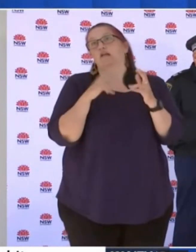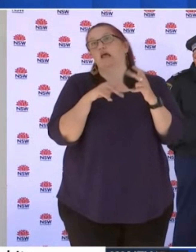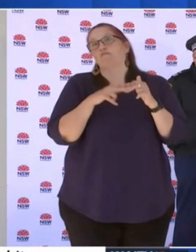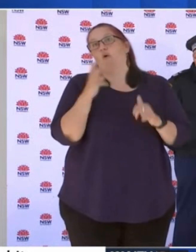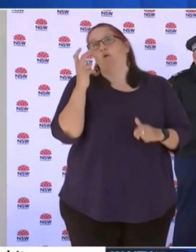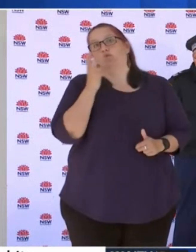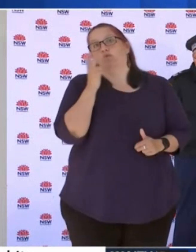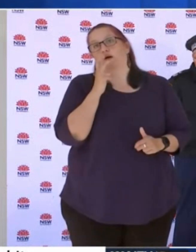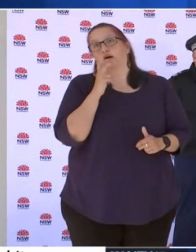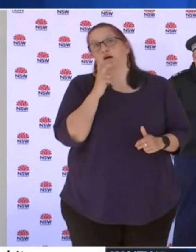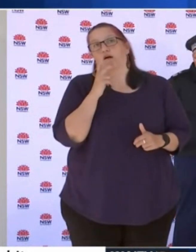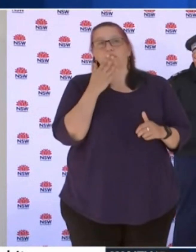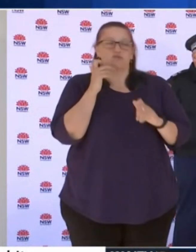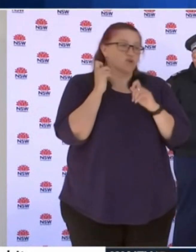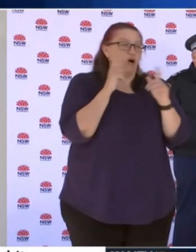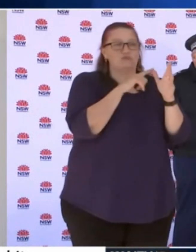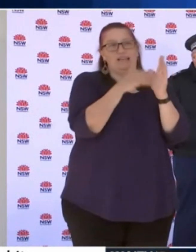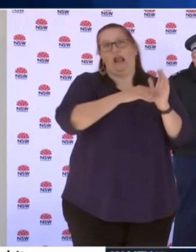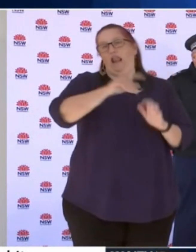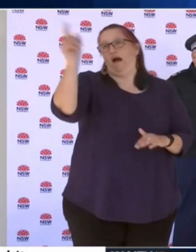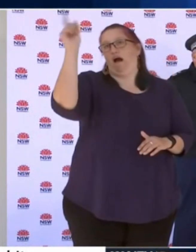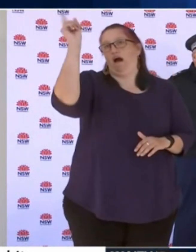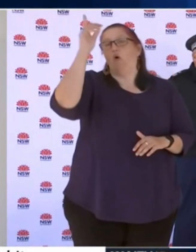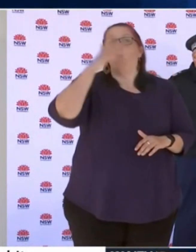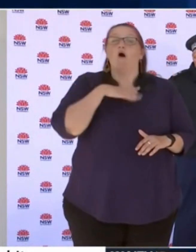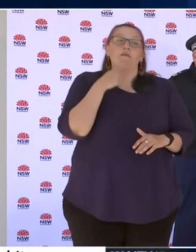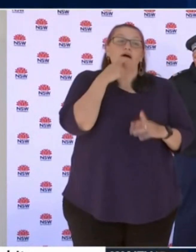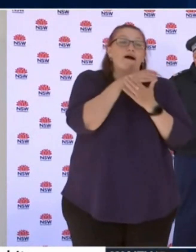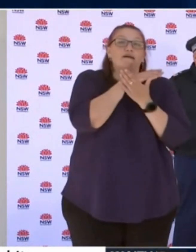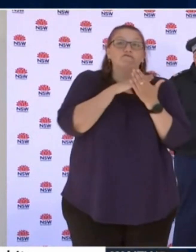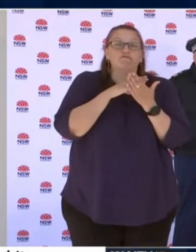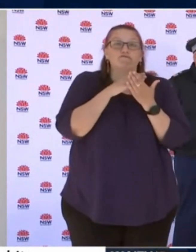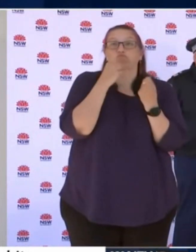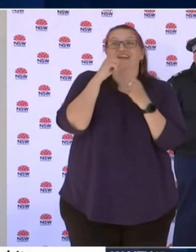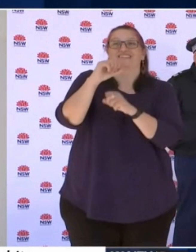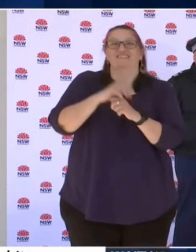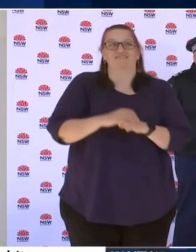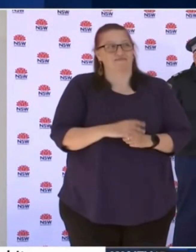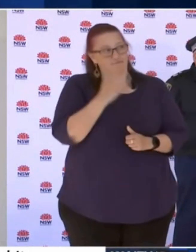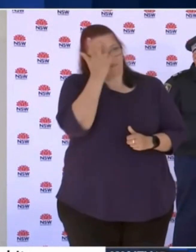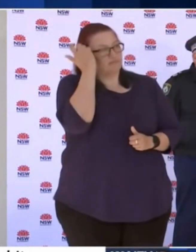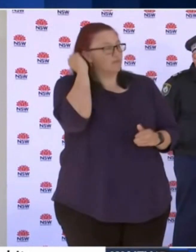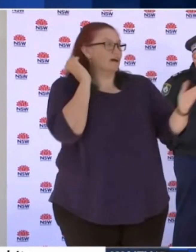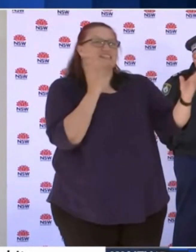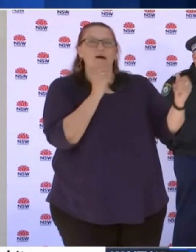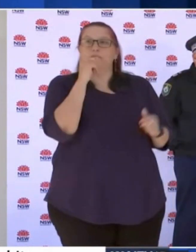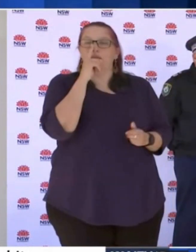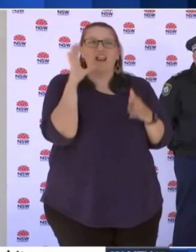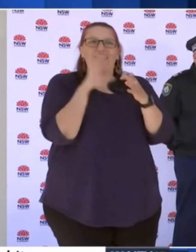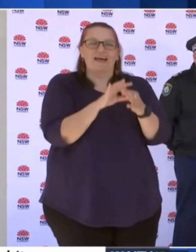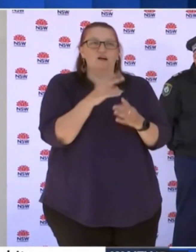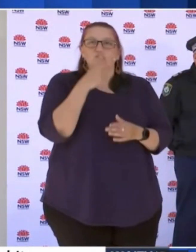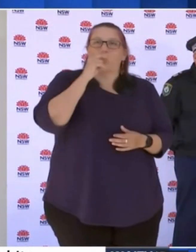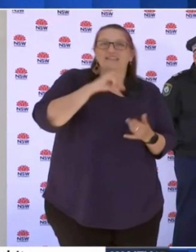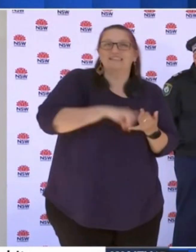get your first dose of AstraZeneca so that you can be at least afforded some protection. But these links are allowing people in their 20s and 30s to sign